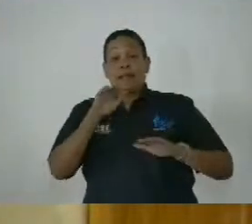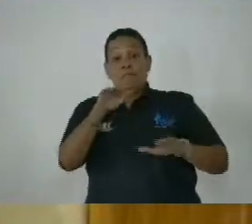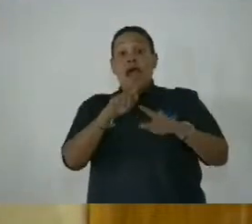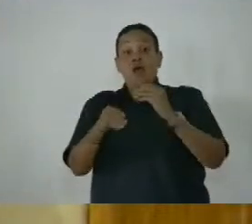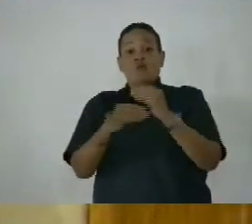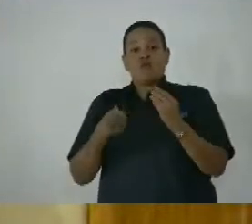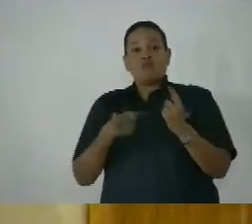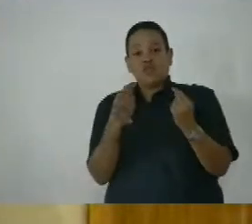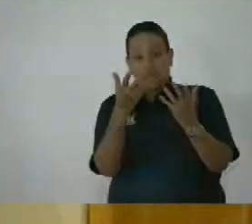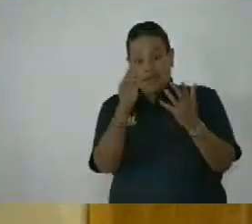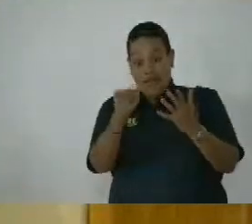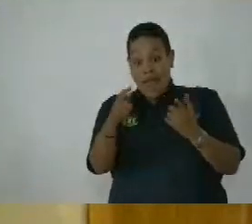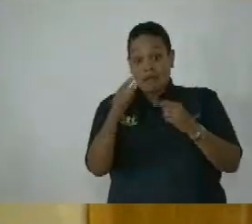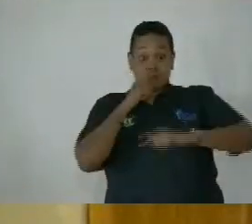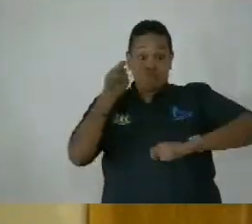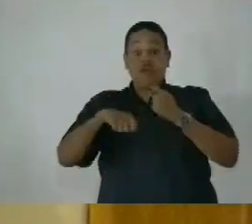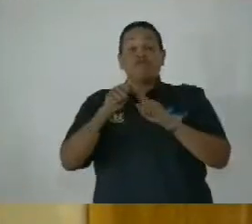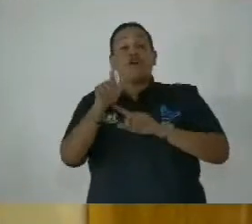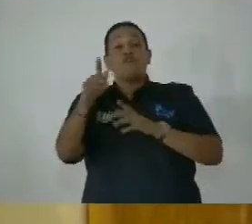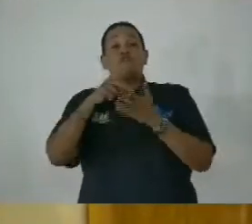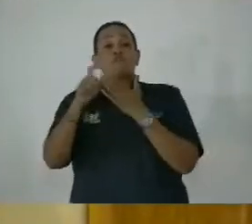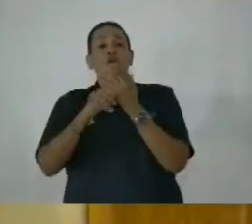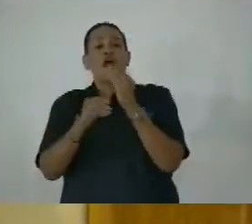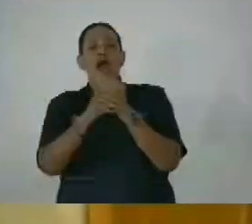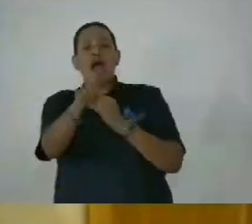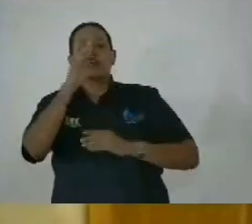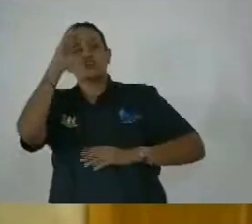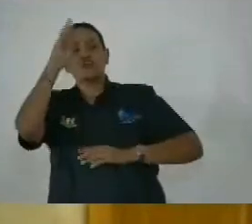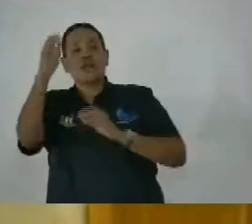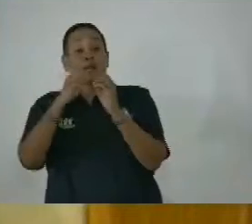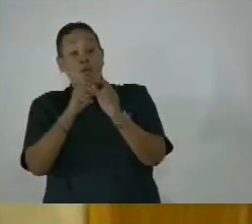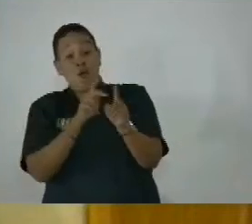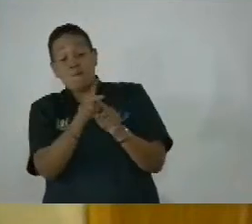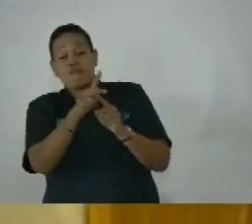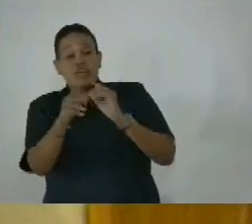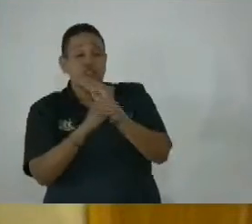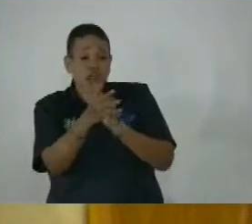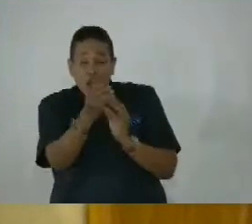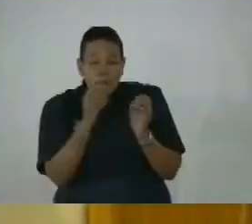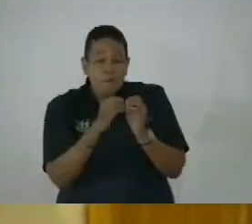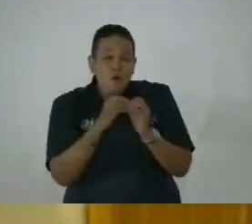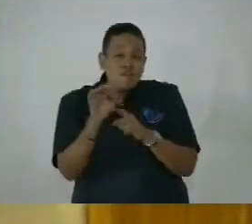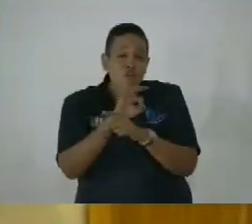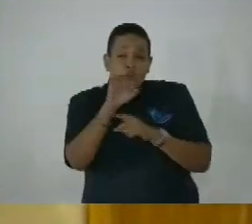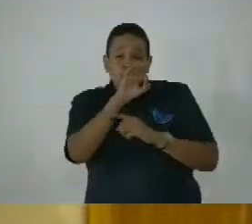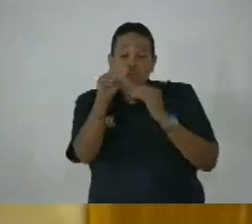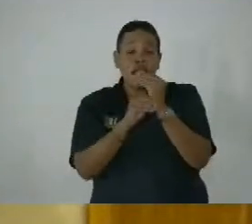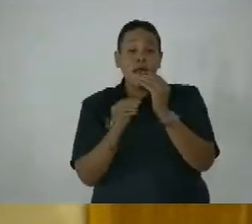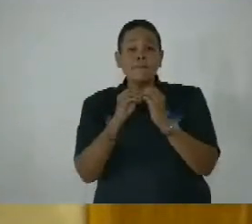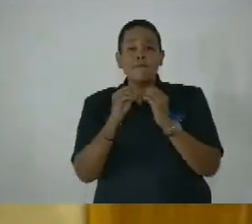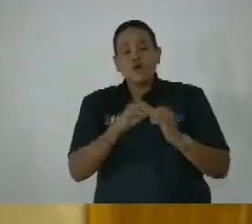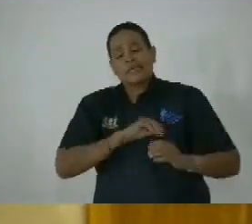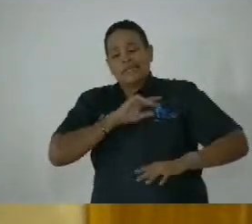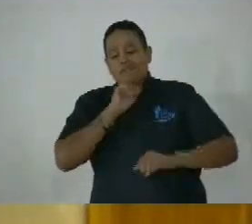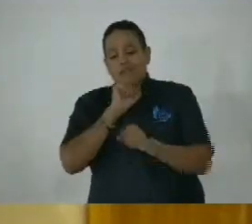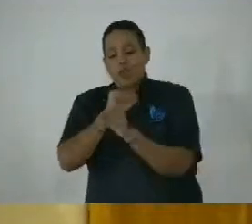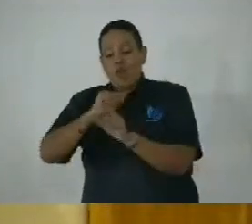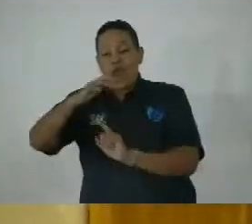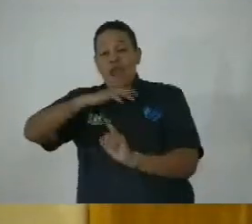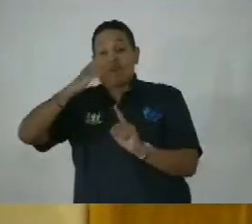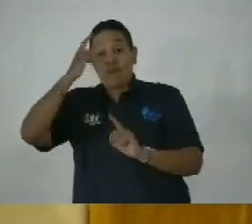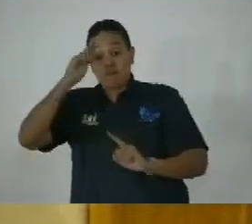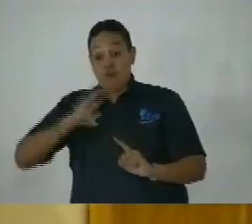so. The transformative program is aimed at creating a more professional, functional, and dignified work environment for